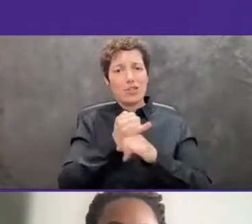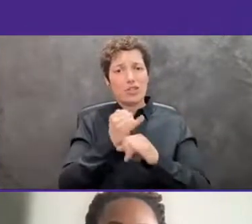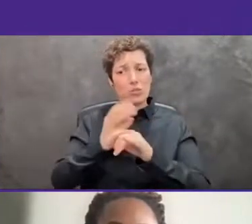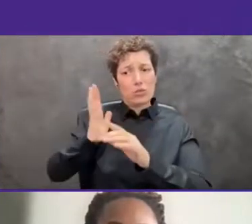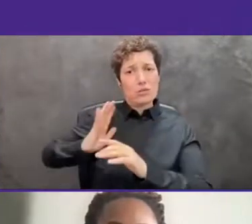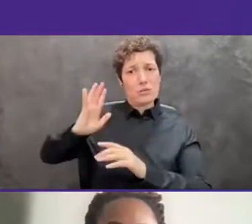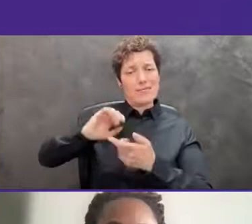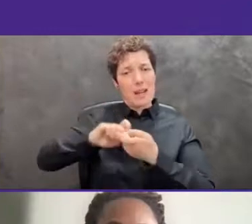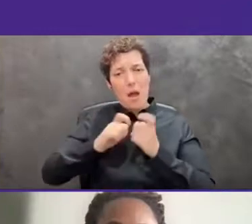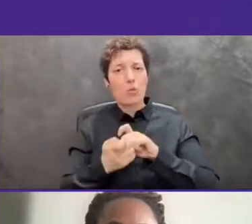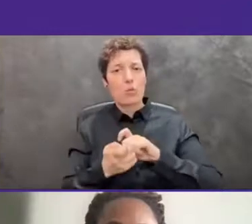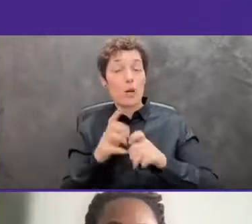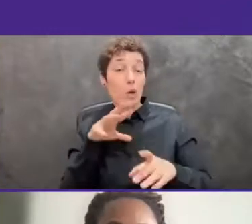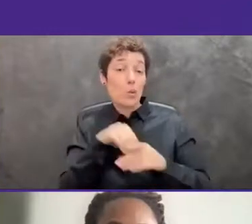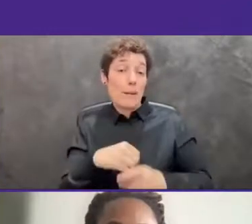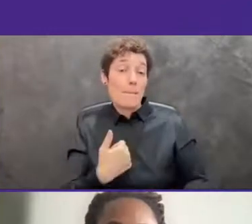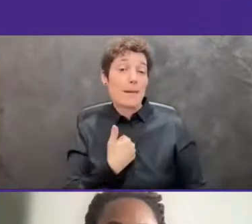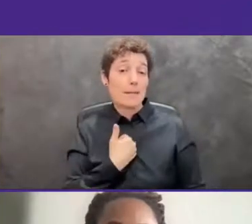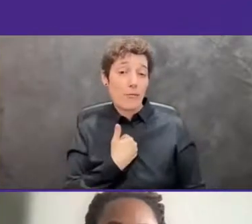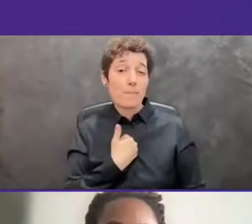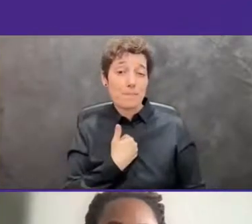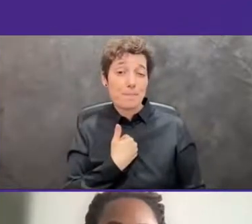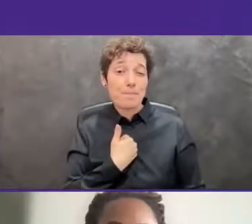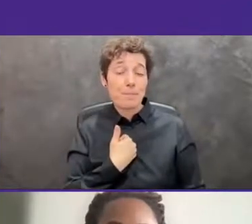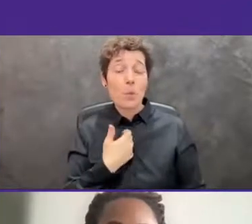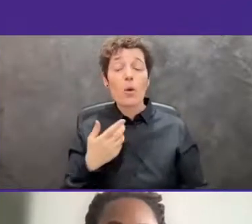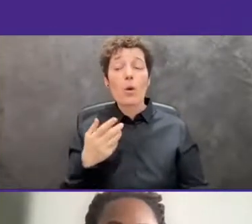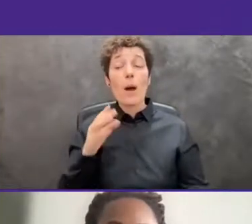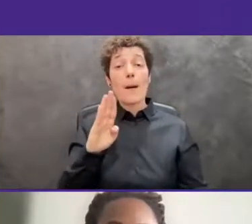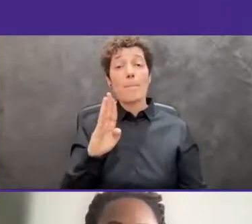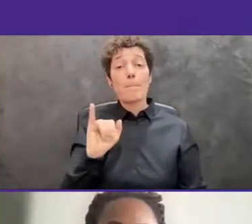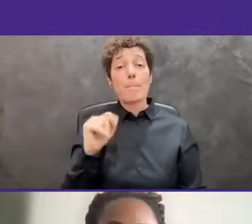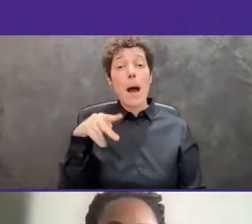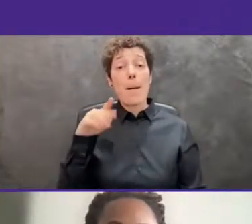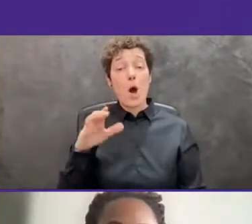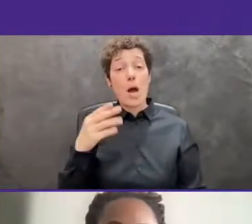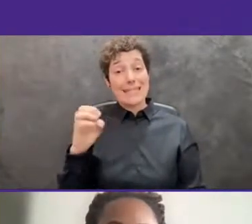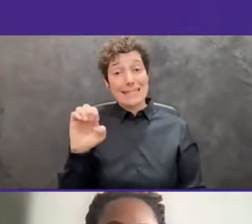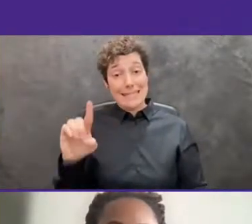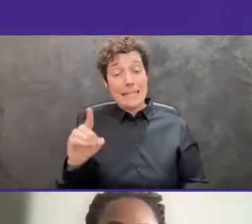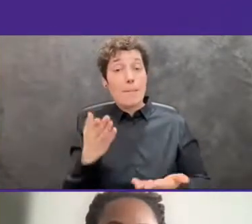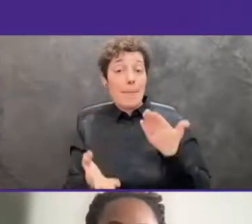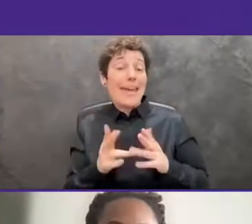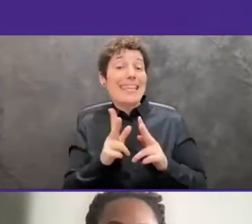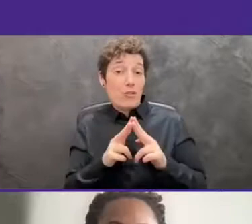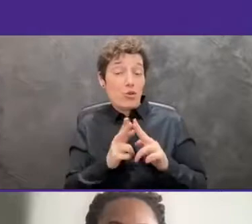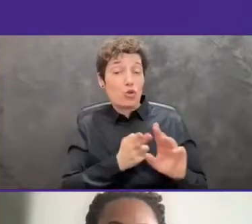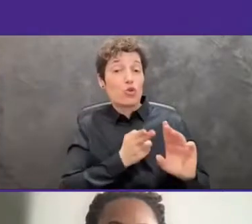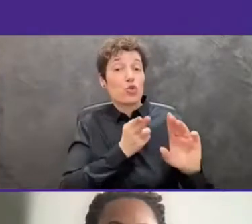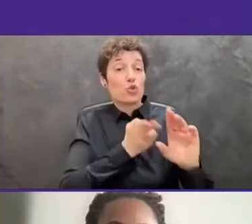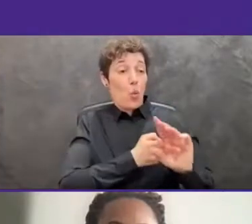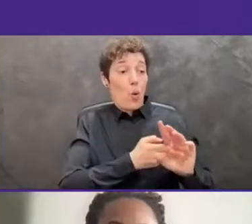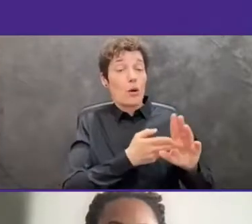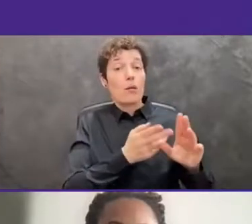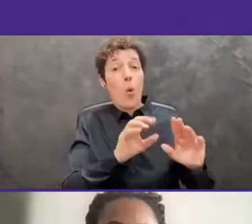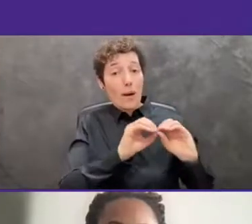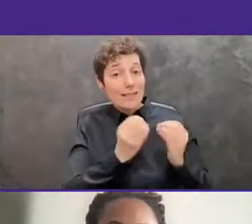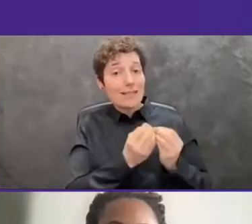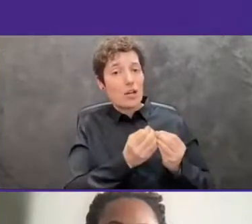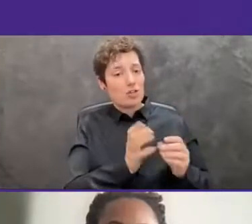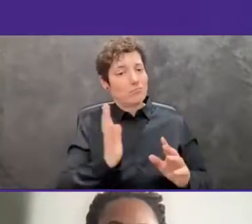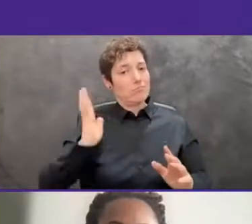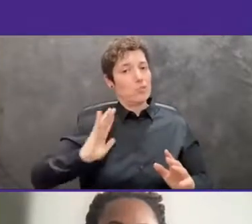included. Whether these BIPOC EDs step into historically white-led institutions or not,